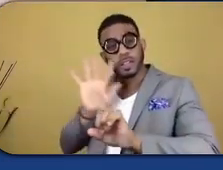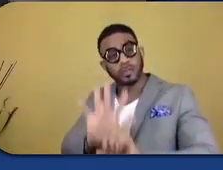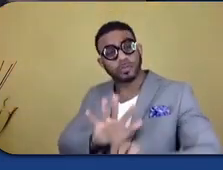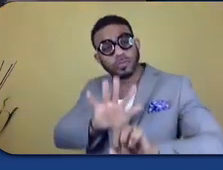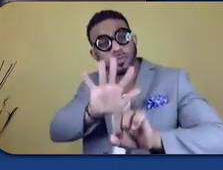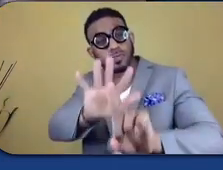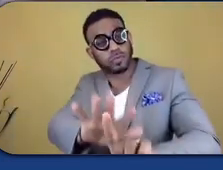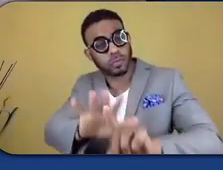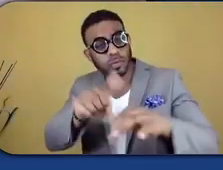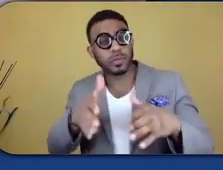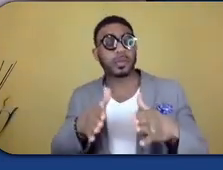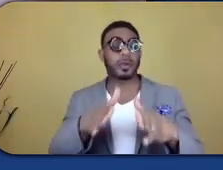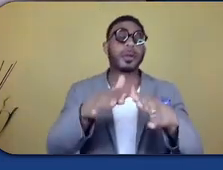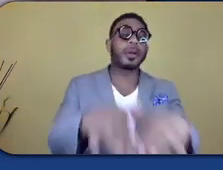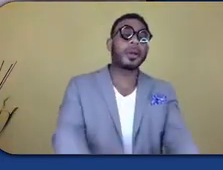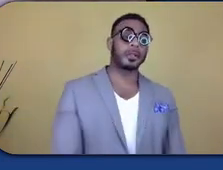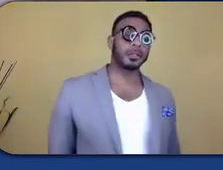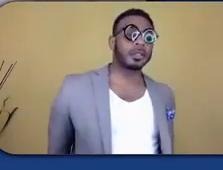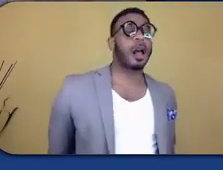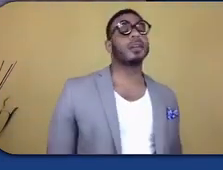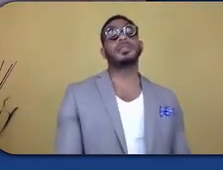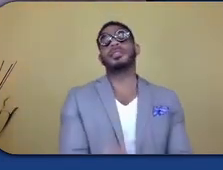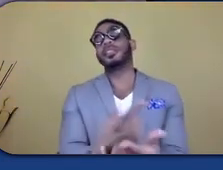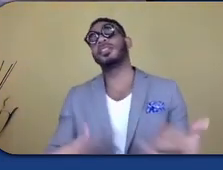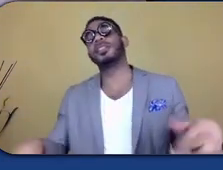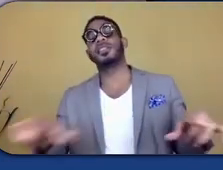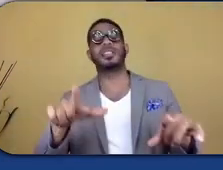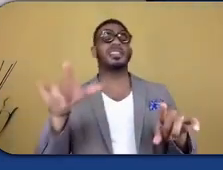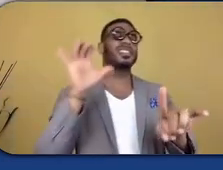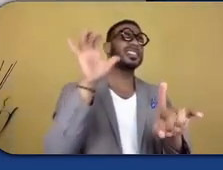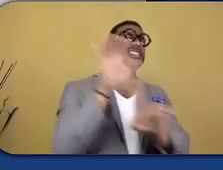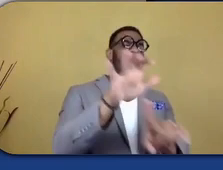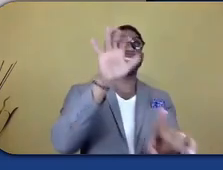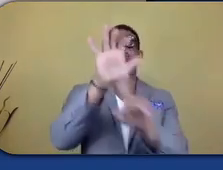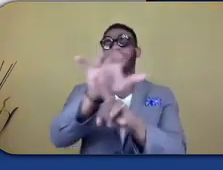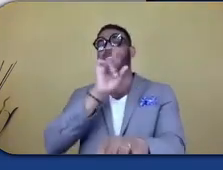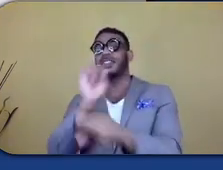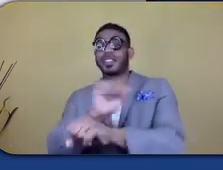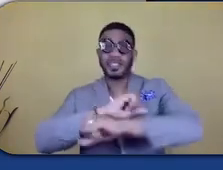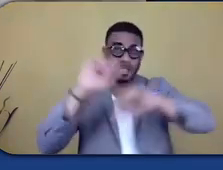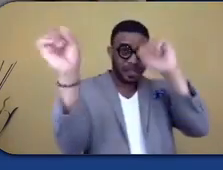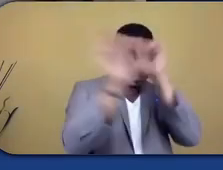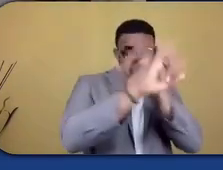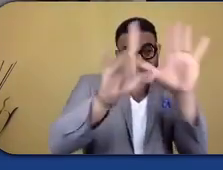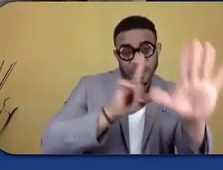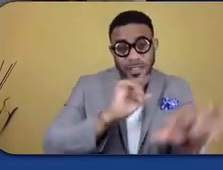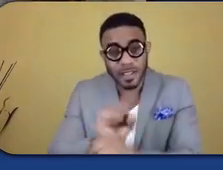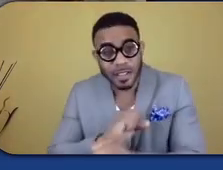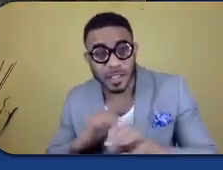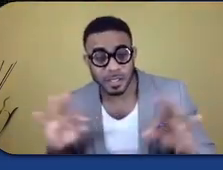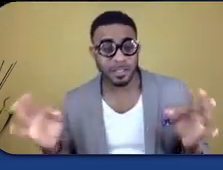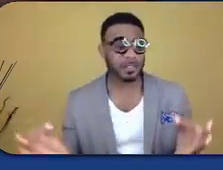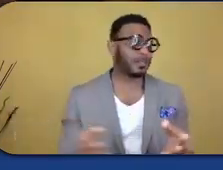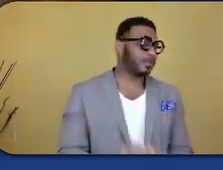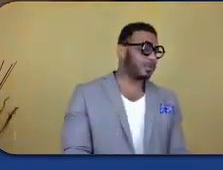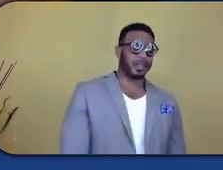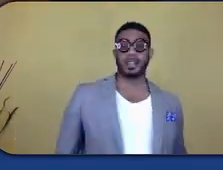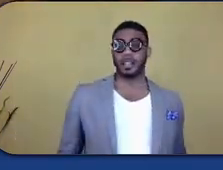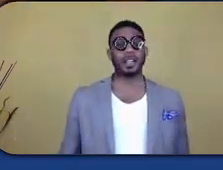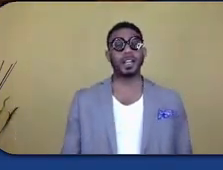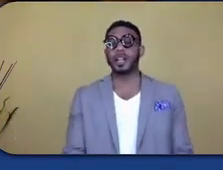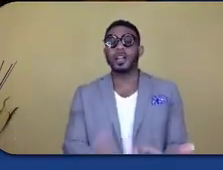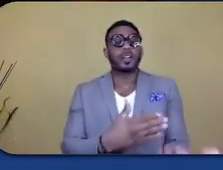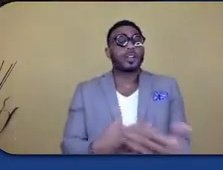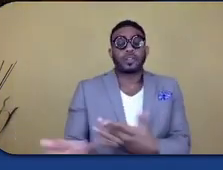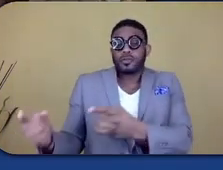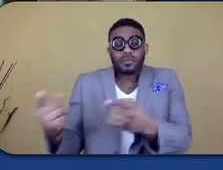nawara. Mental galatenia, keleni naraba belana. Kered na makarabu gurus fi